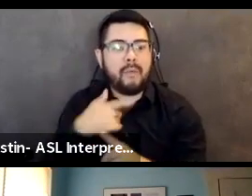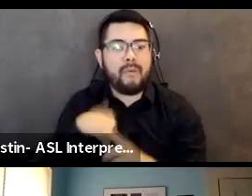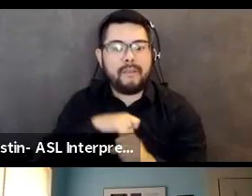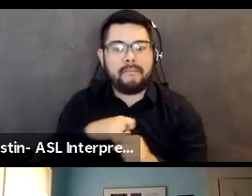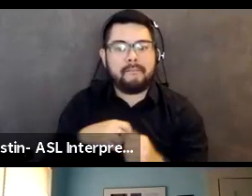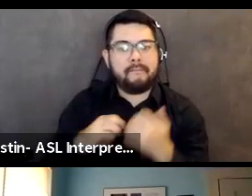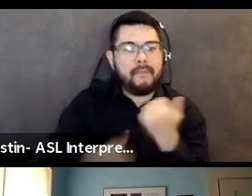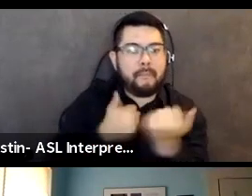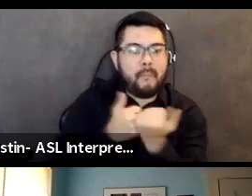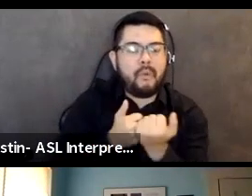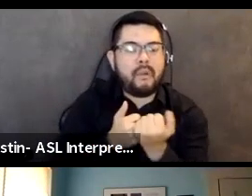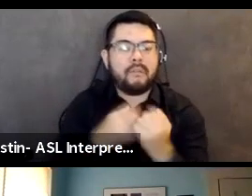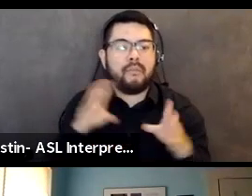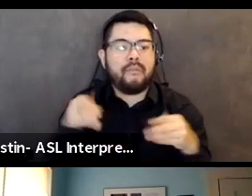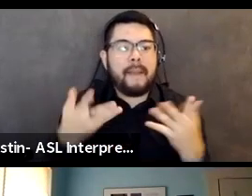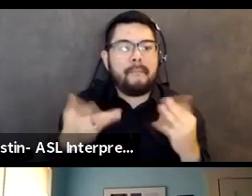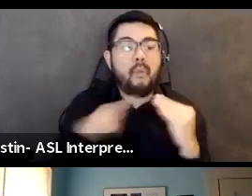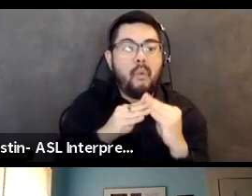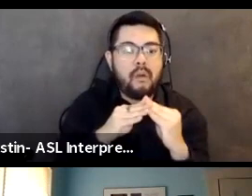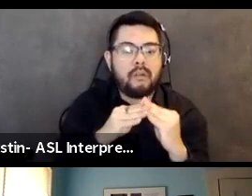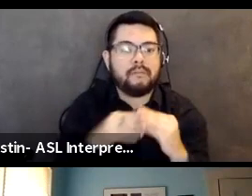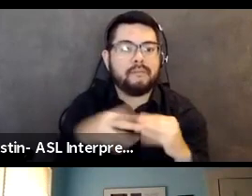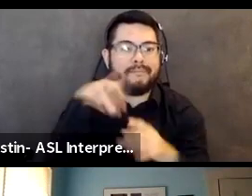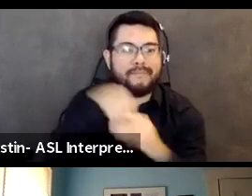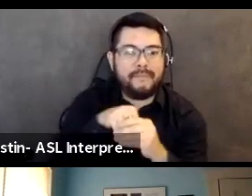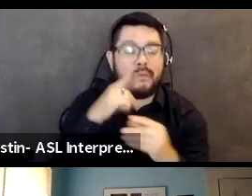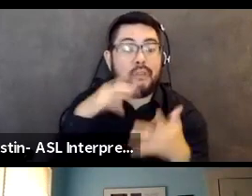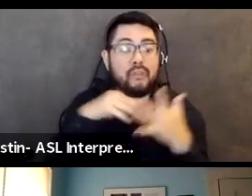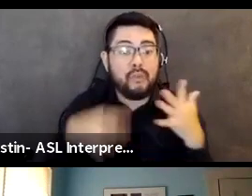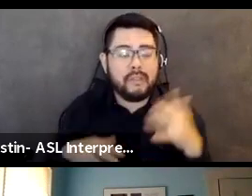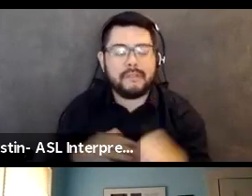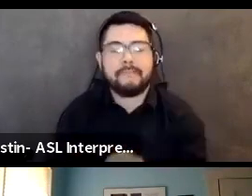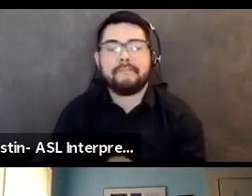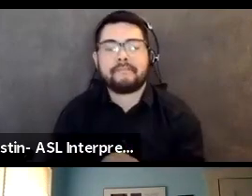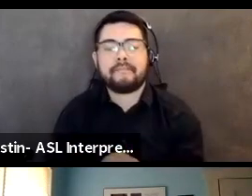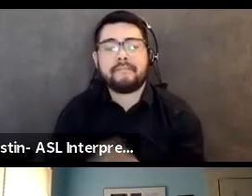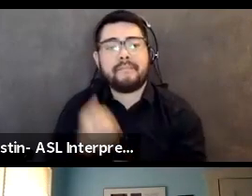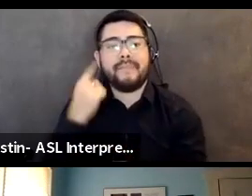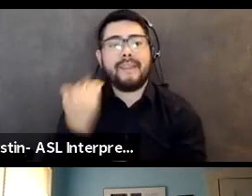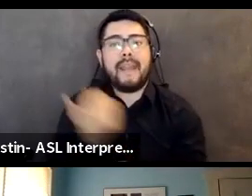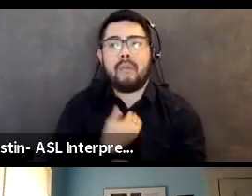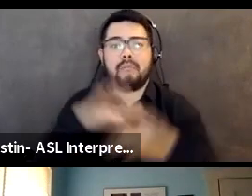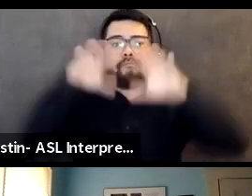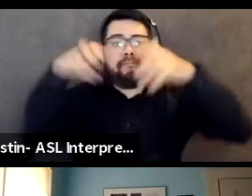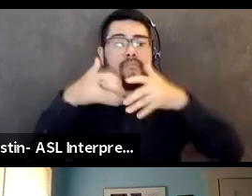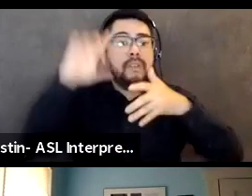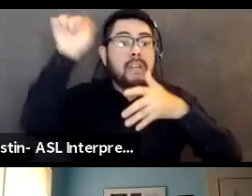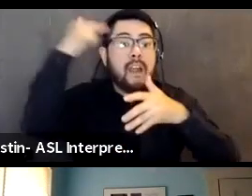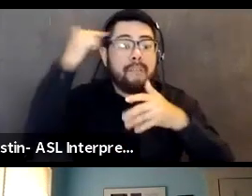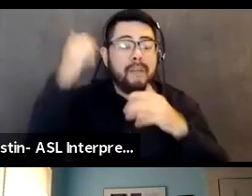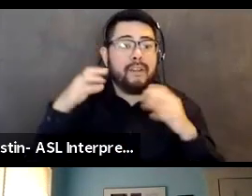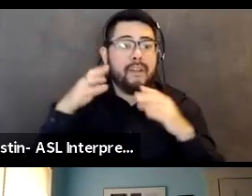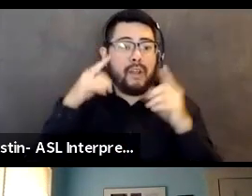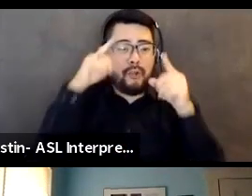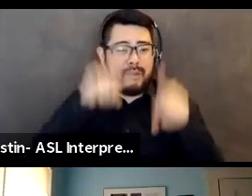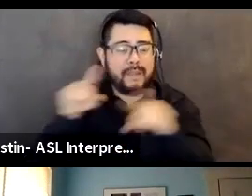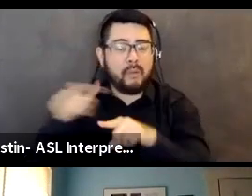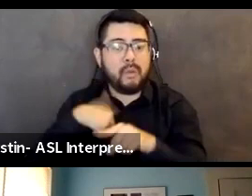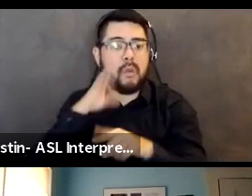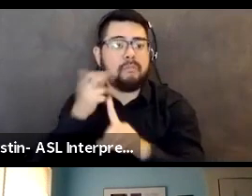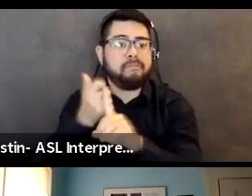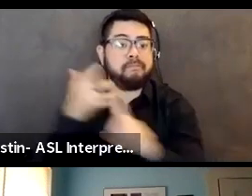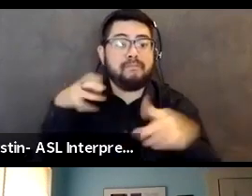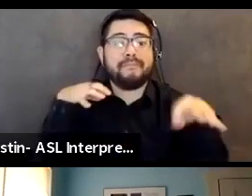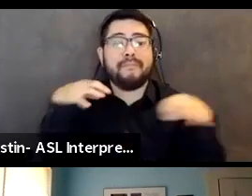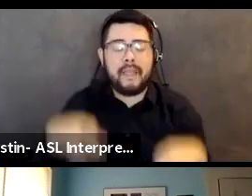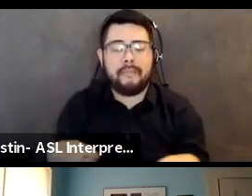students in the school environment as part of the inter governmental agreement that is being presented today all chicago